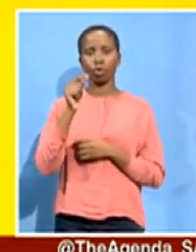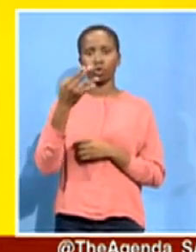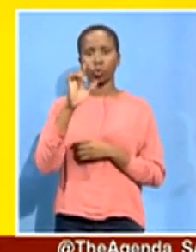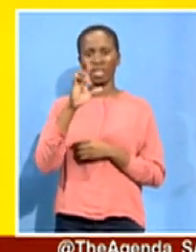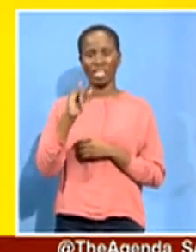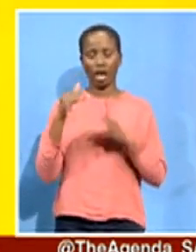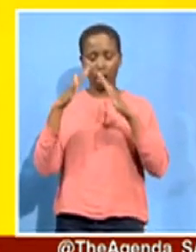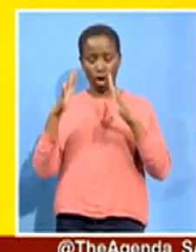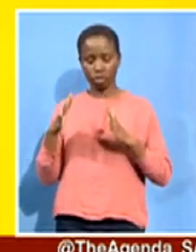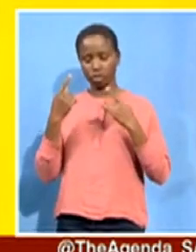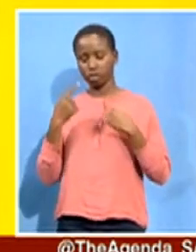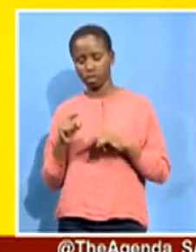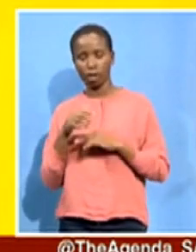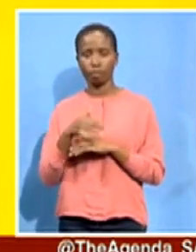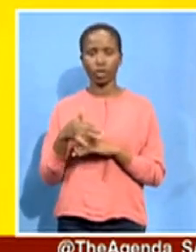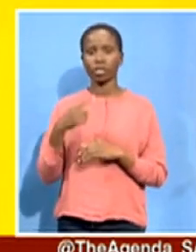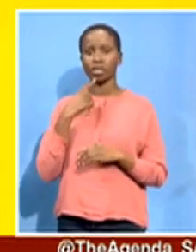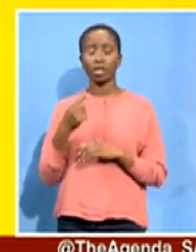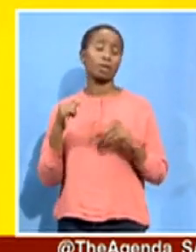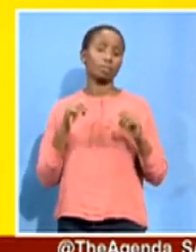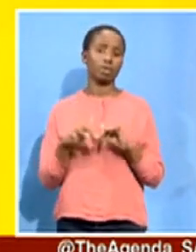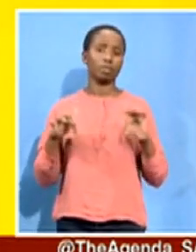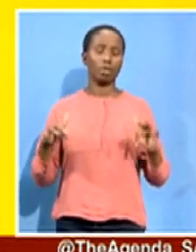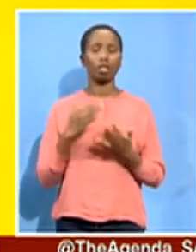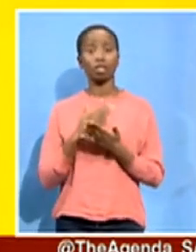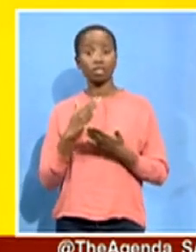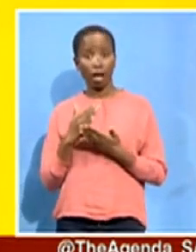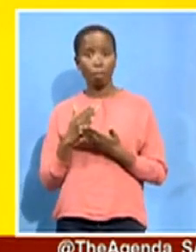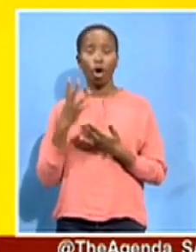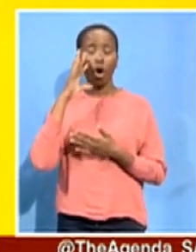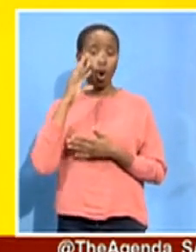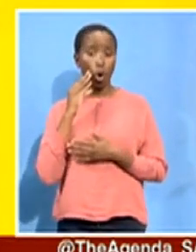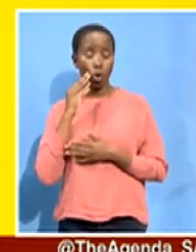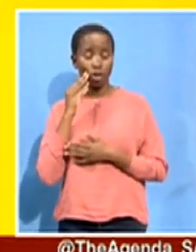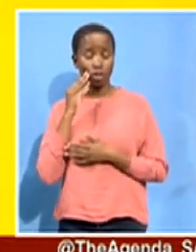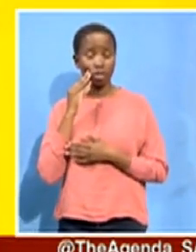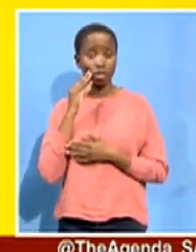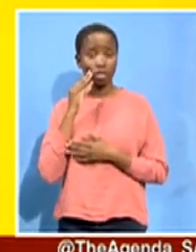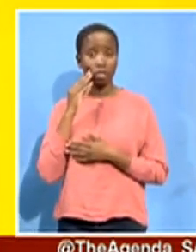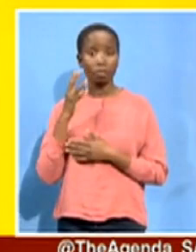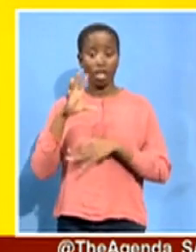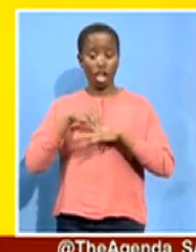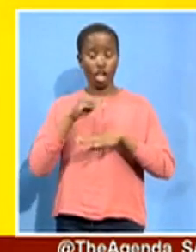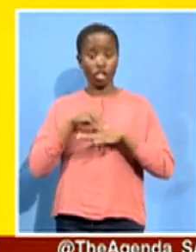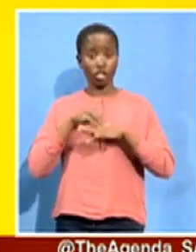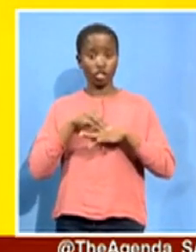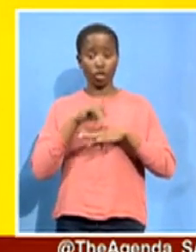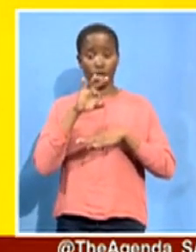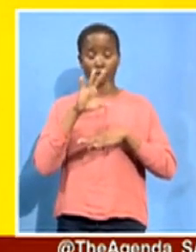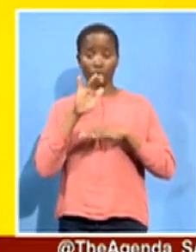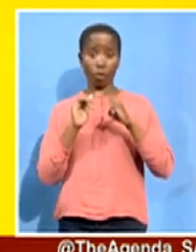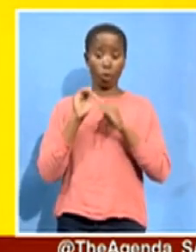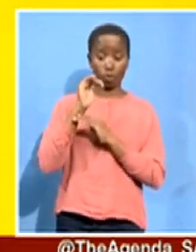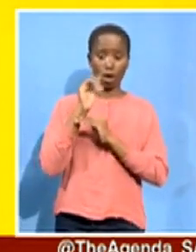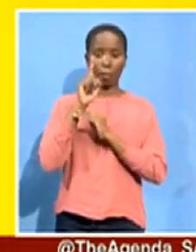weren't or who were actually older than the age of 35 years old. So I mean, these are just problems that actually used